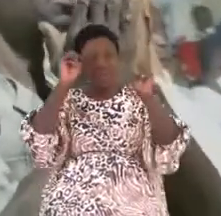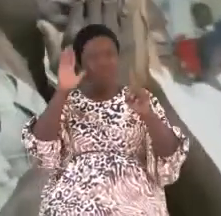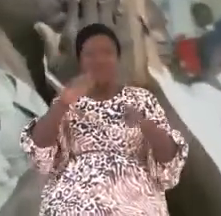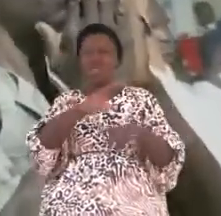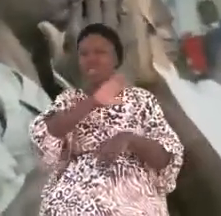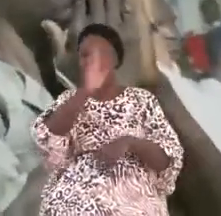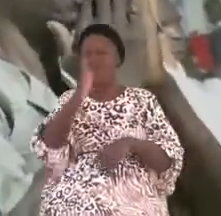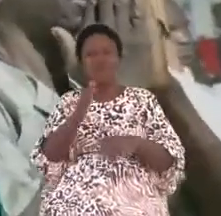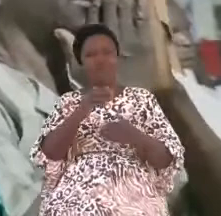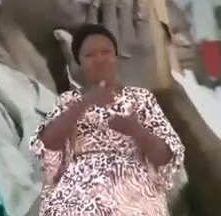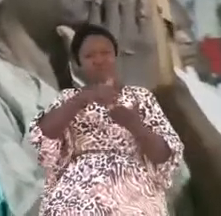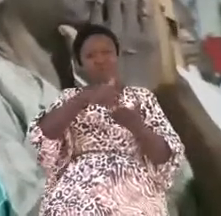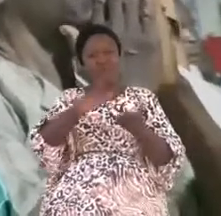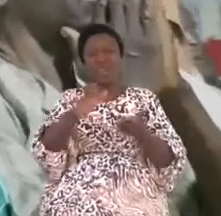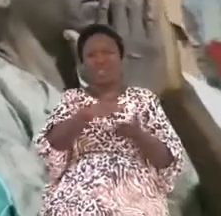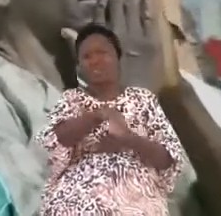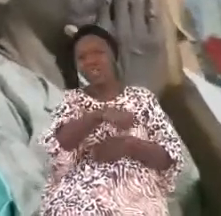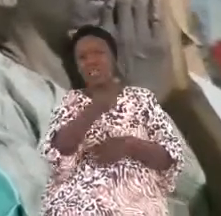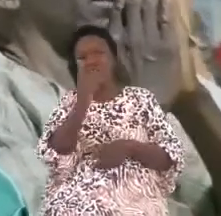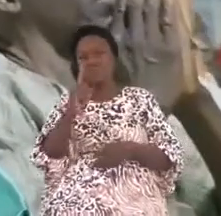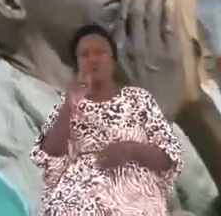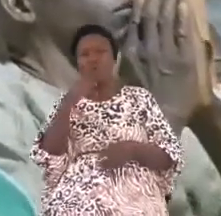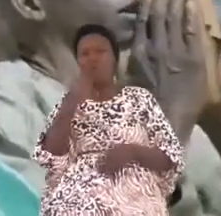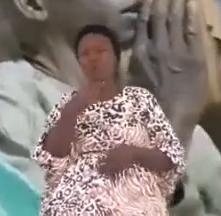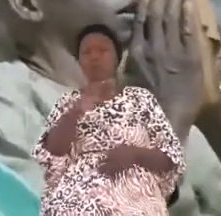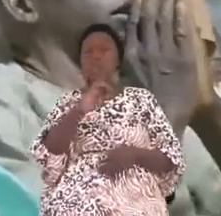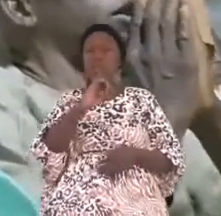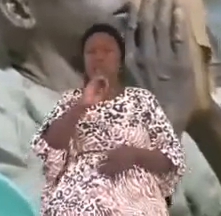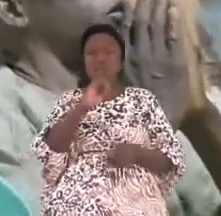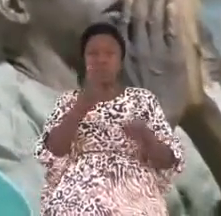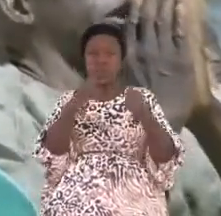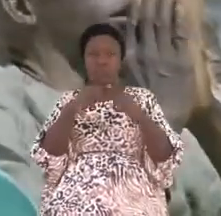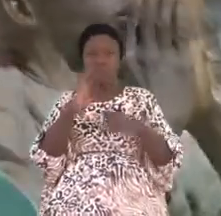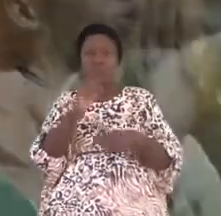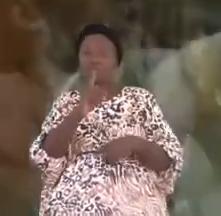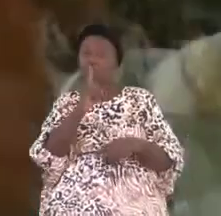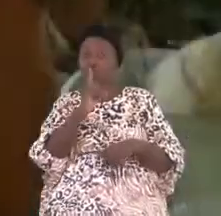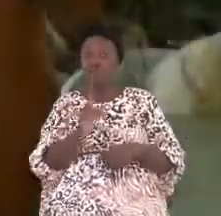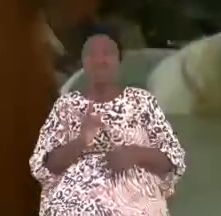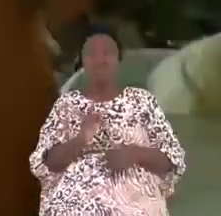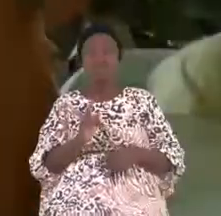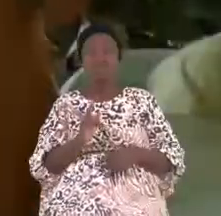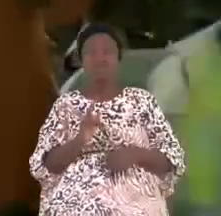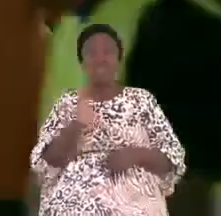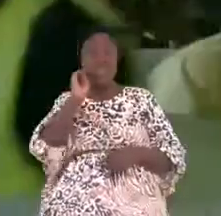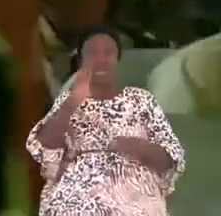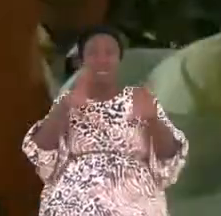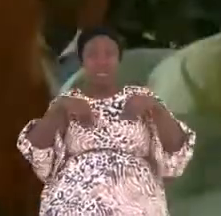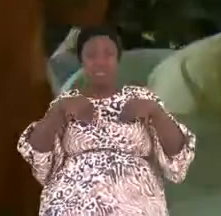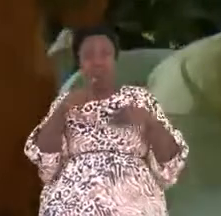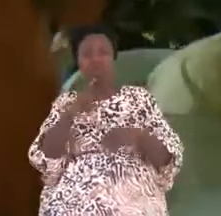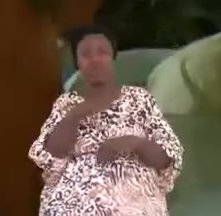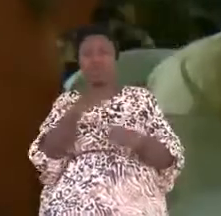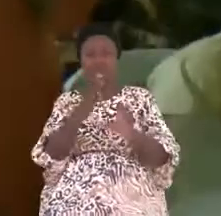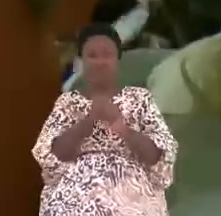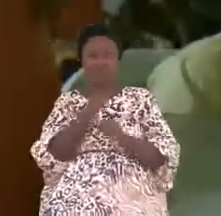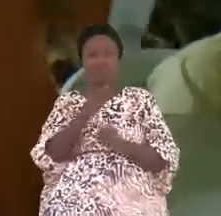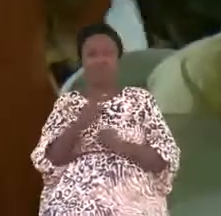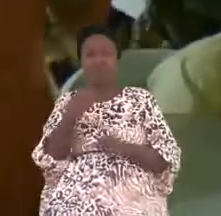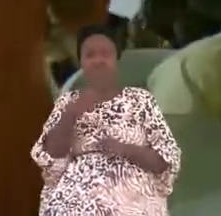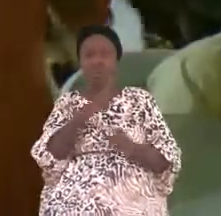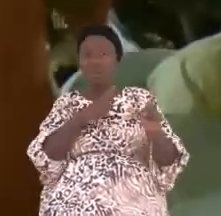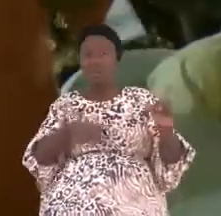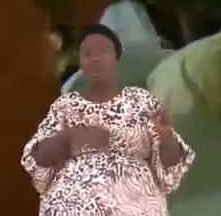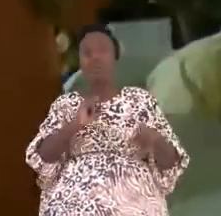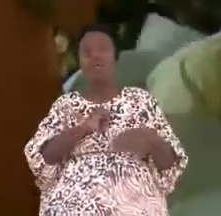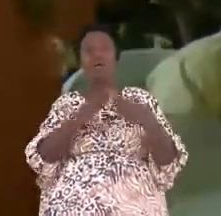anyone who comes sincerely he accepts you he receives you say lord i thank